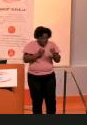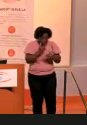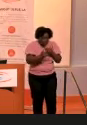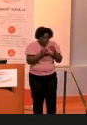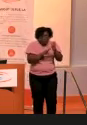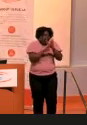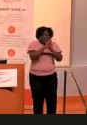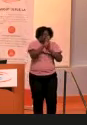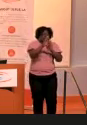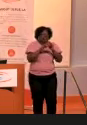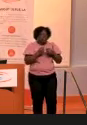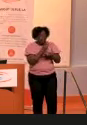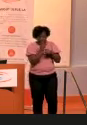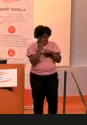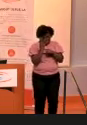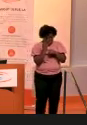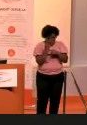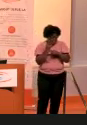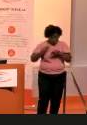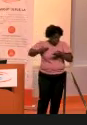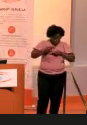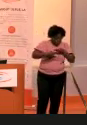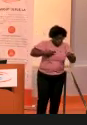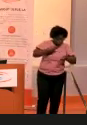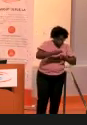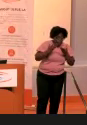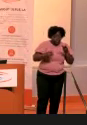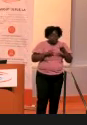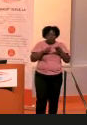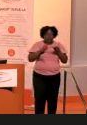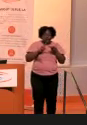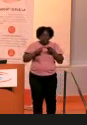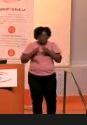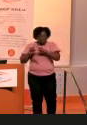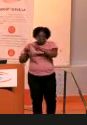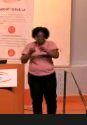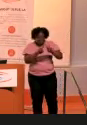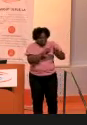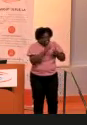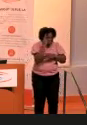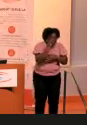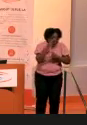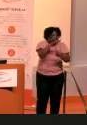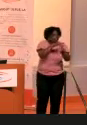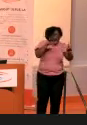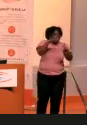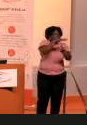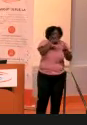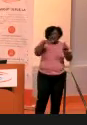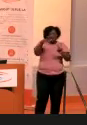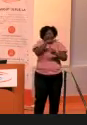There's the genetic component, which you heard earlier. There's multiple other factors, such as the environmental